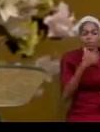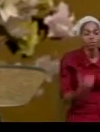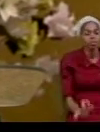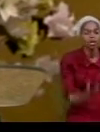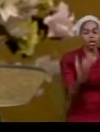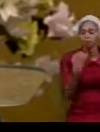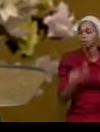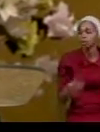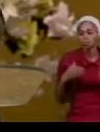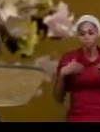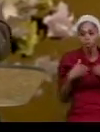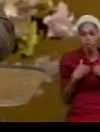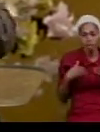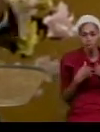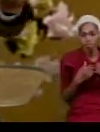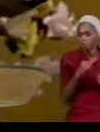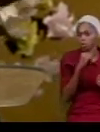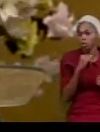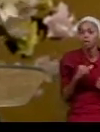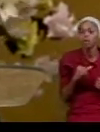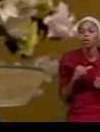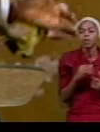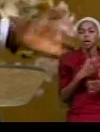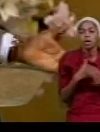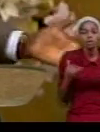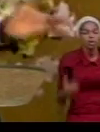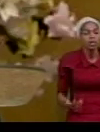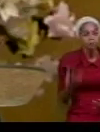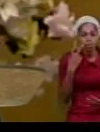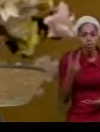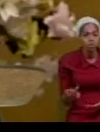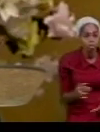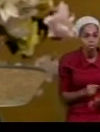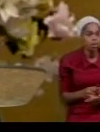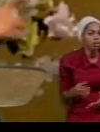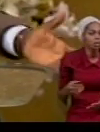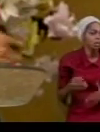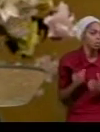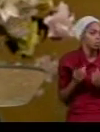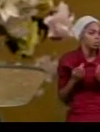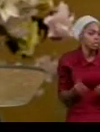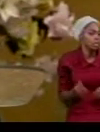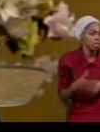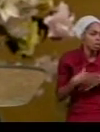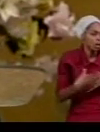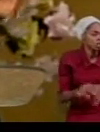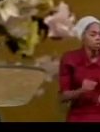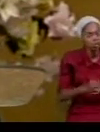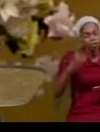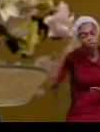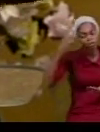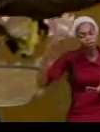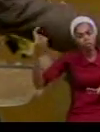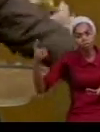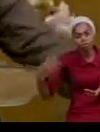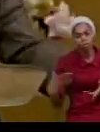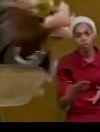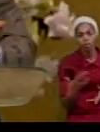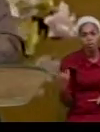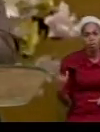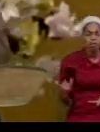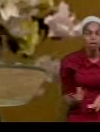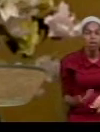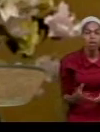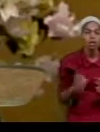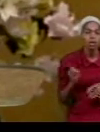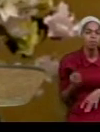giving. Because immediately after that, there were messengers from the Gentile world, from Colinius. And then they came